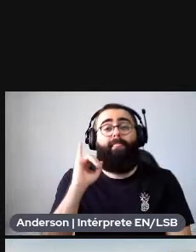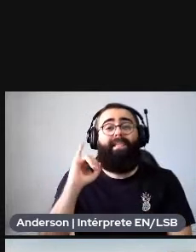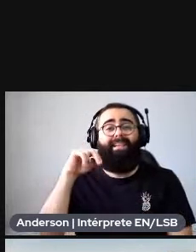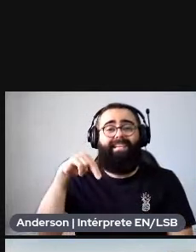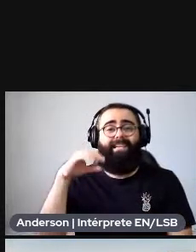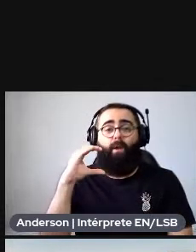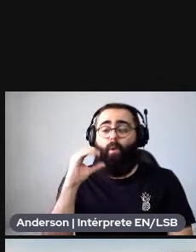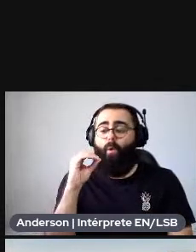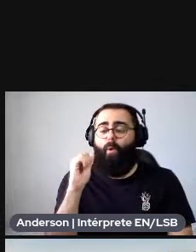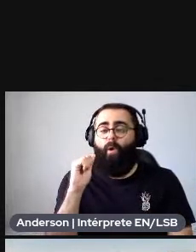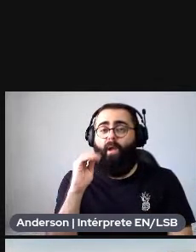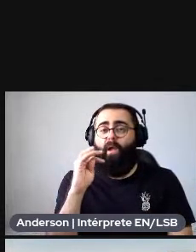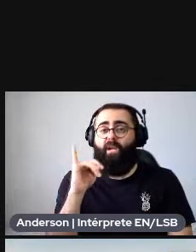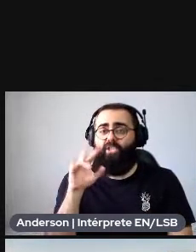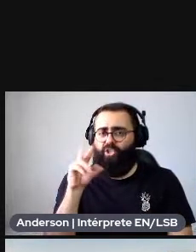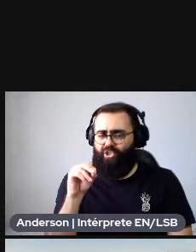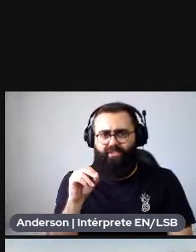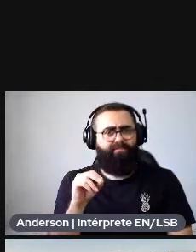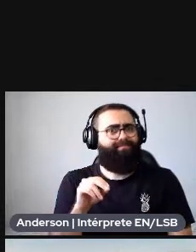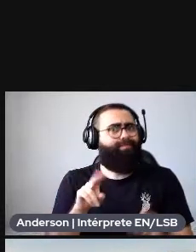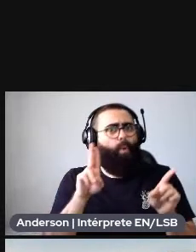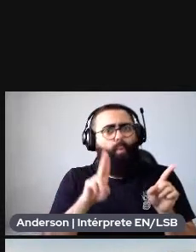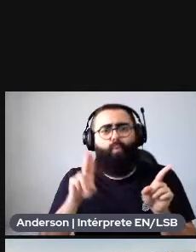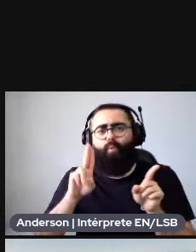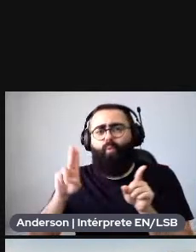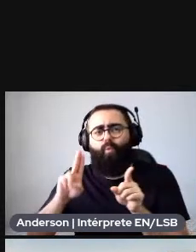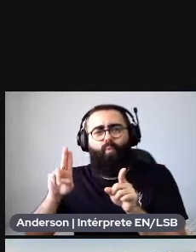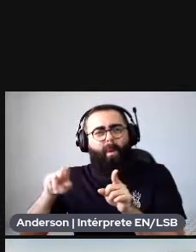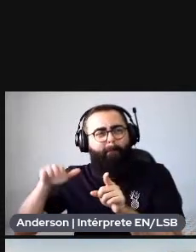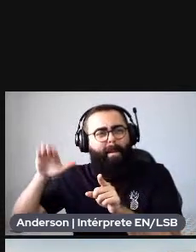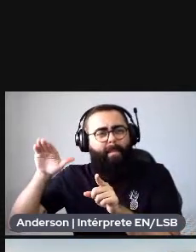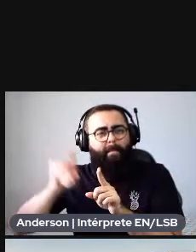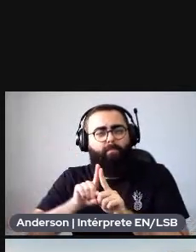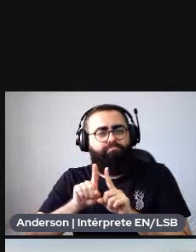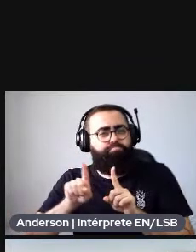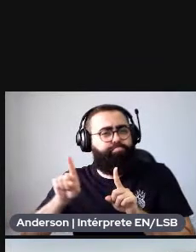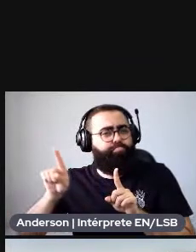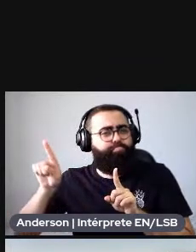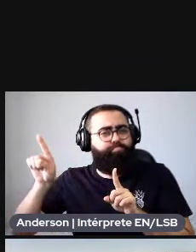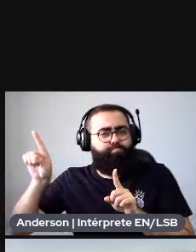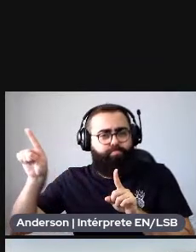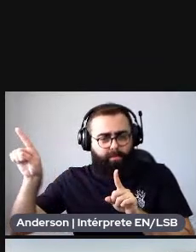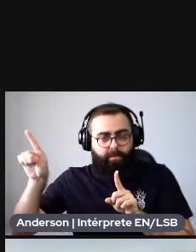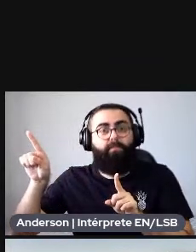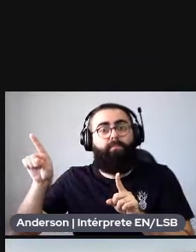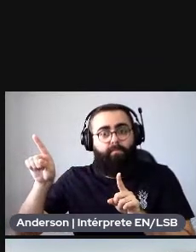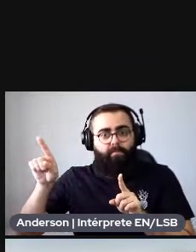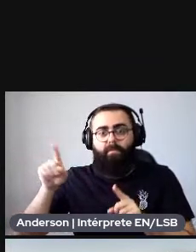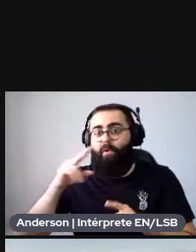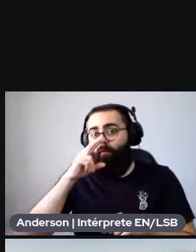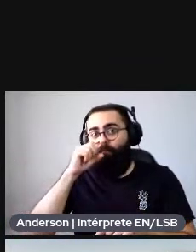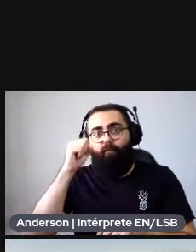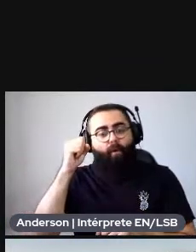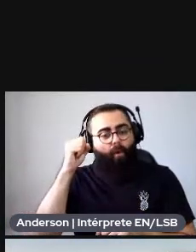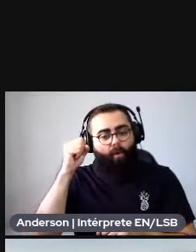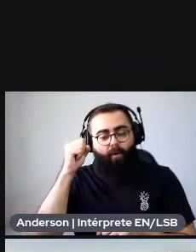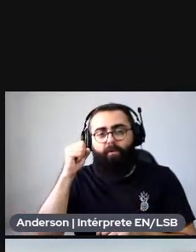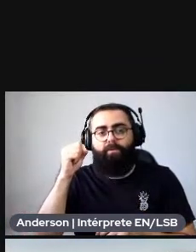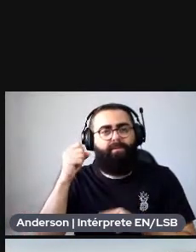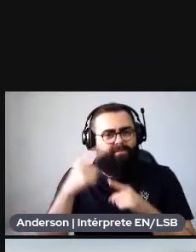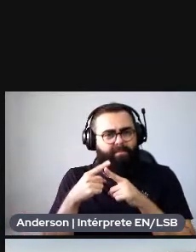more frequent over time. So it really becomes a stronger schema, becomes more